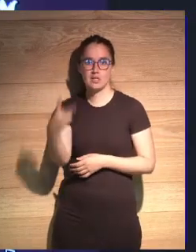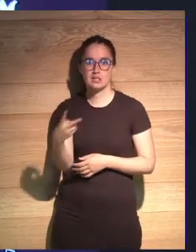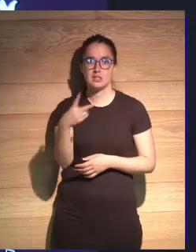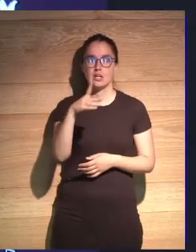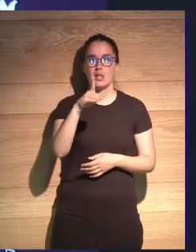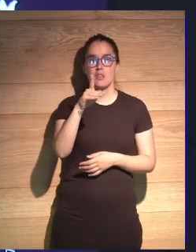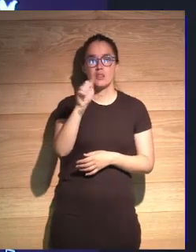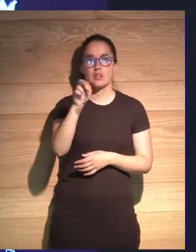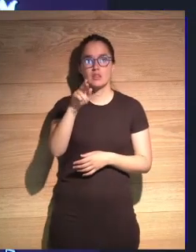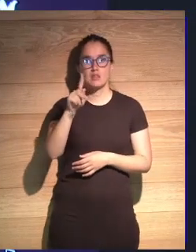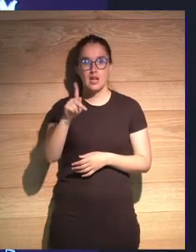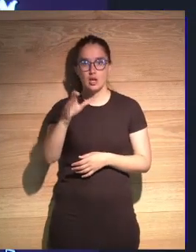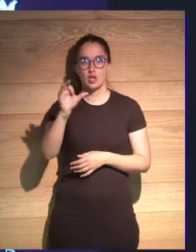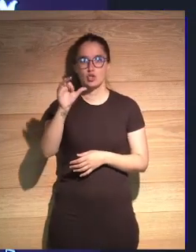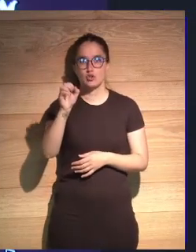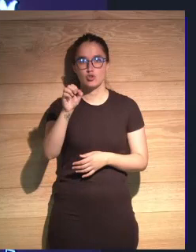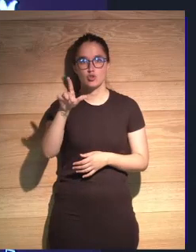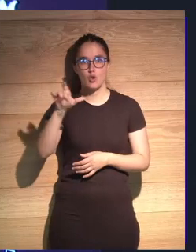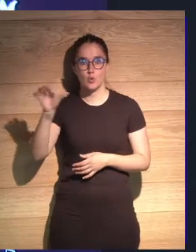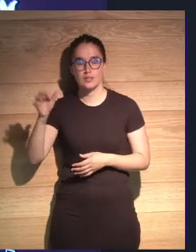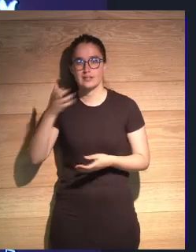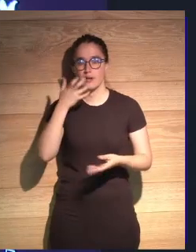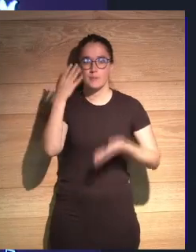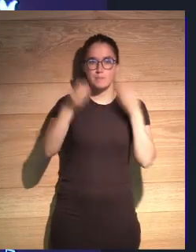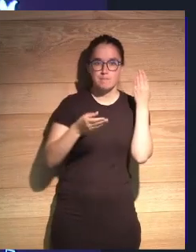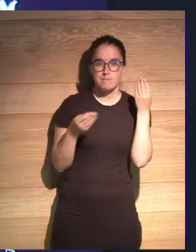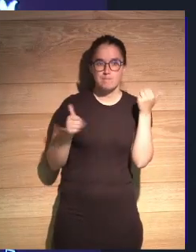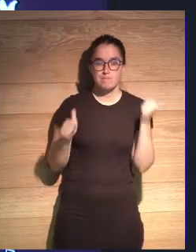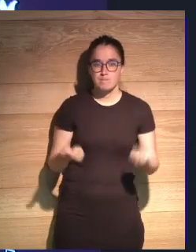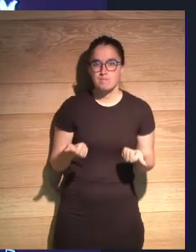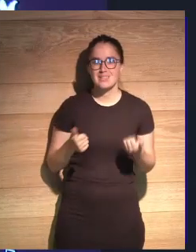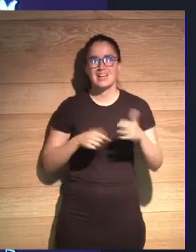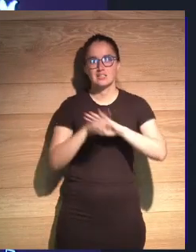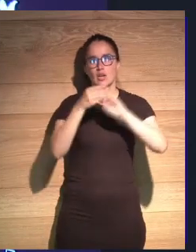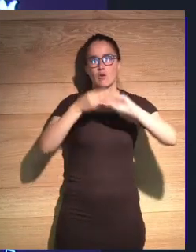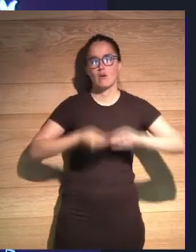Well, if we just say Dark Souls,